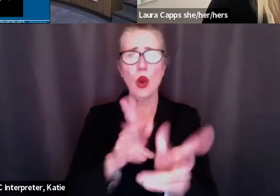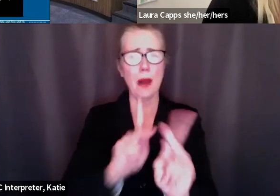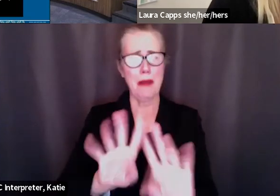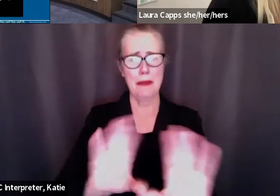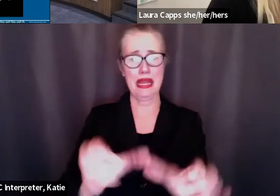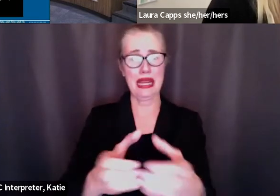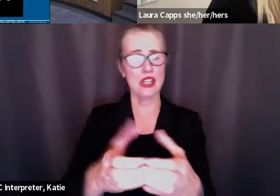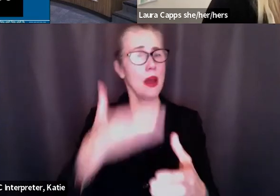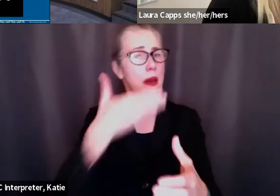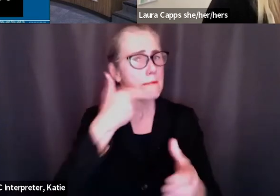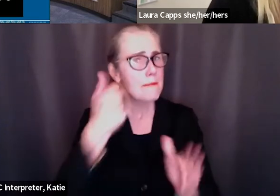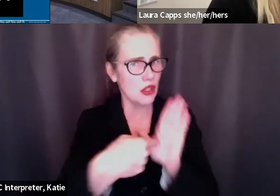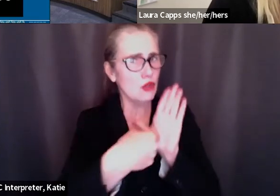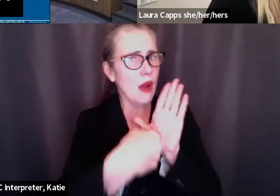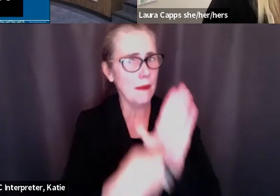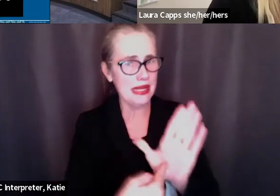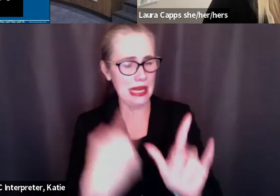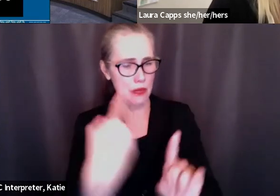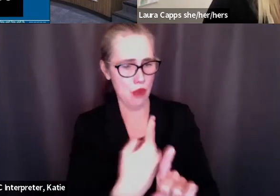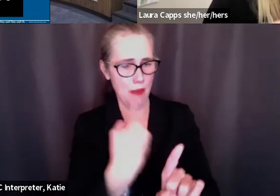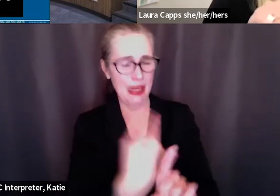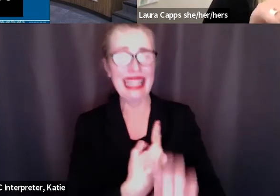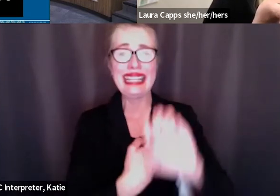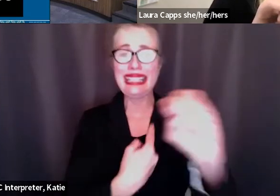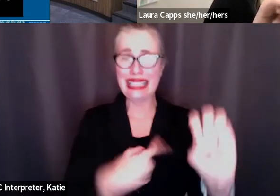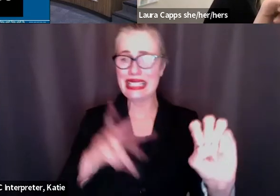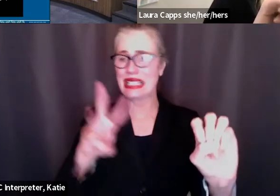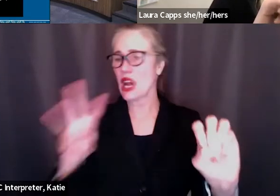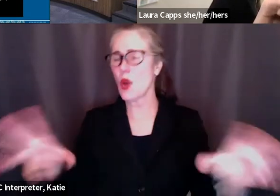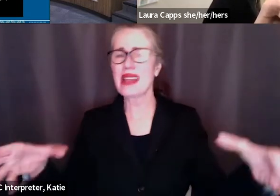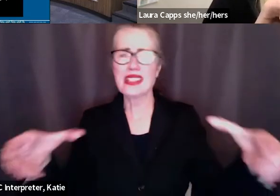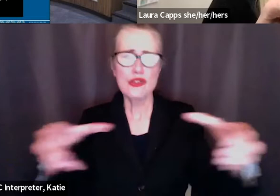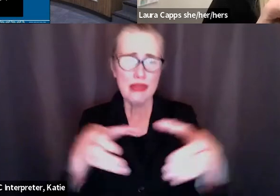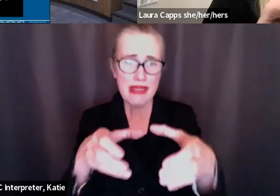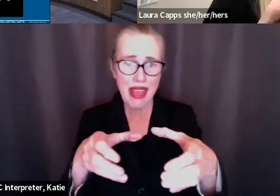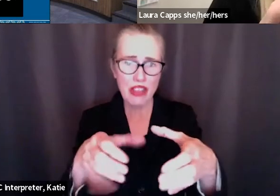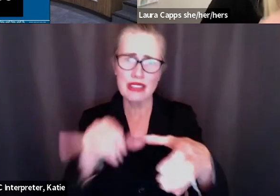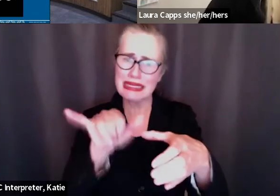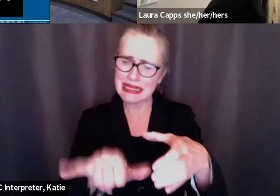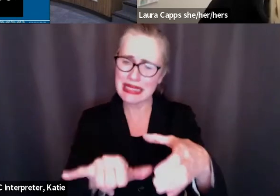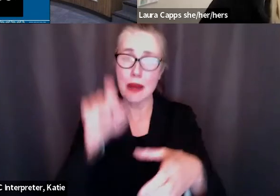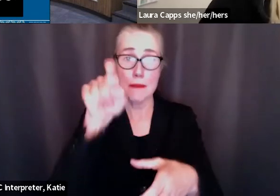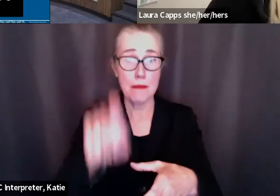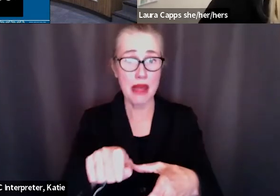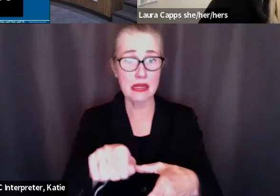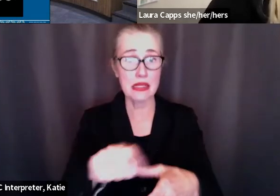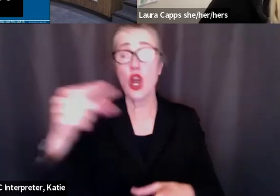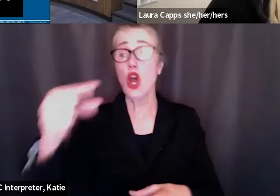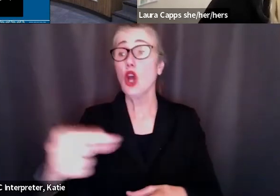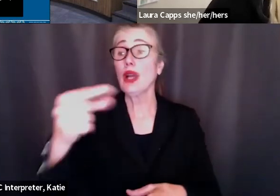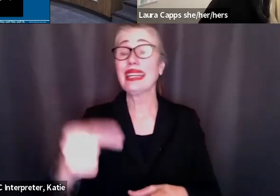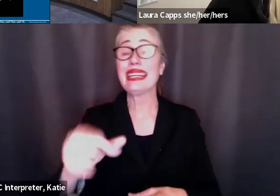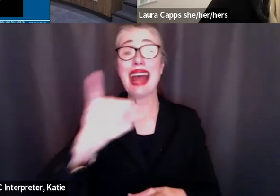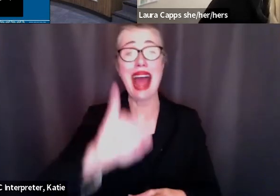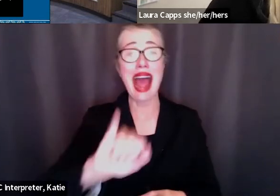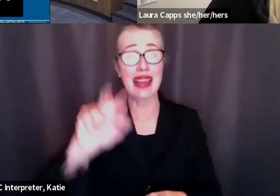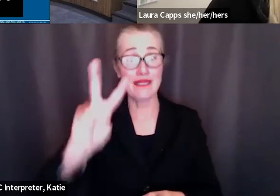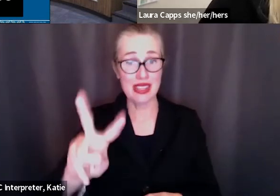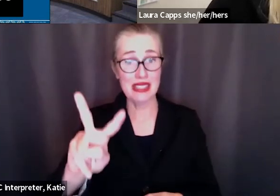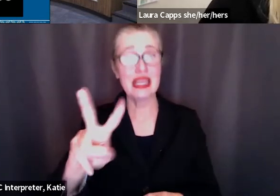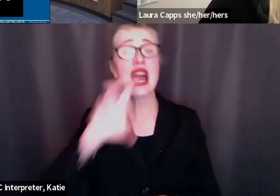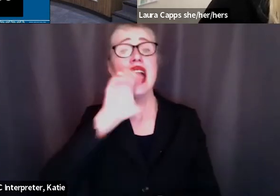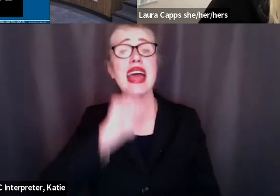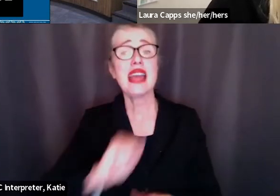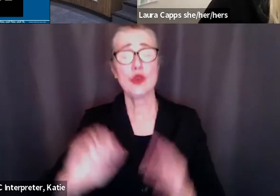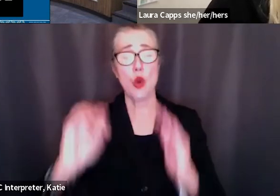representation the east side and the west side must be kept together golida isla vista and old town gullita also must be kept